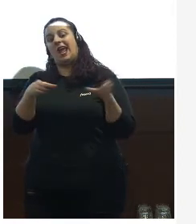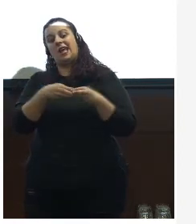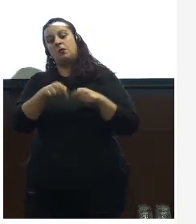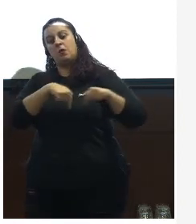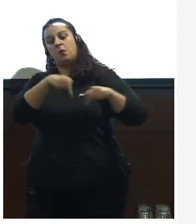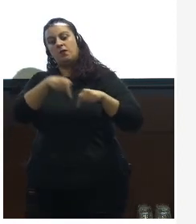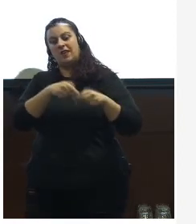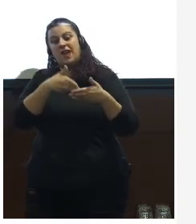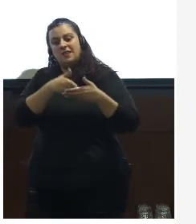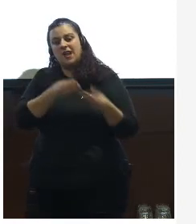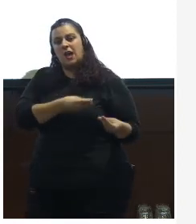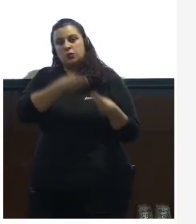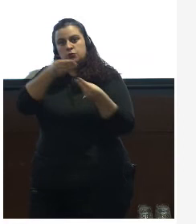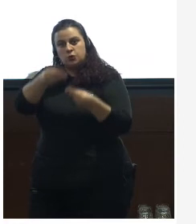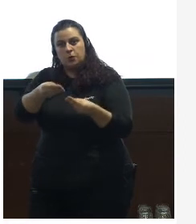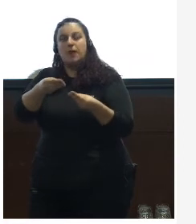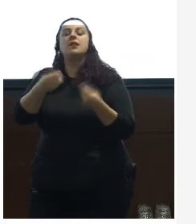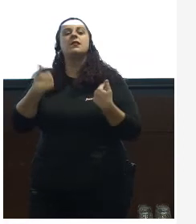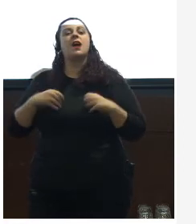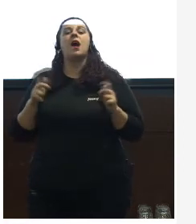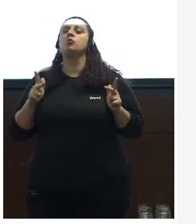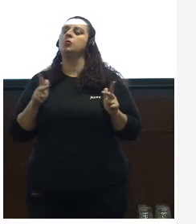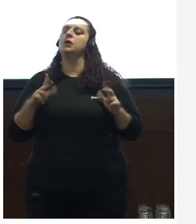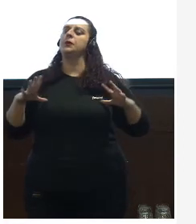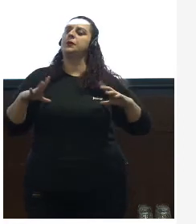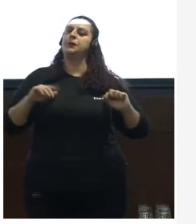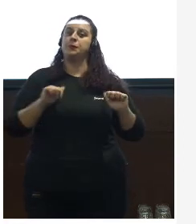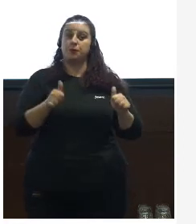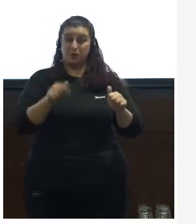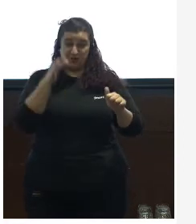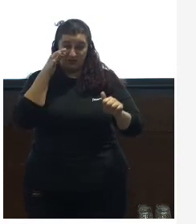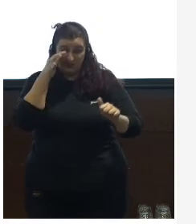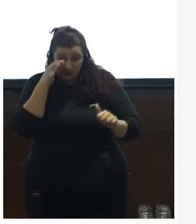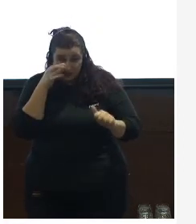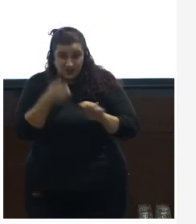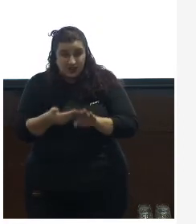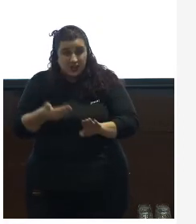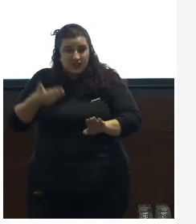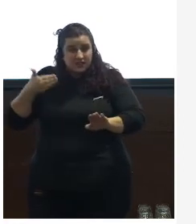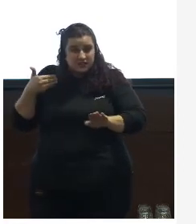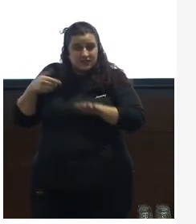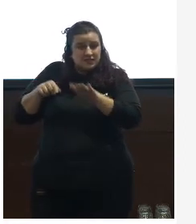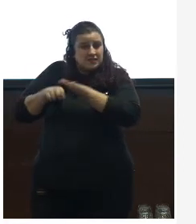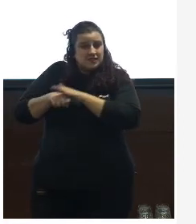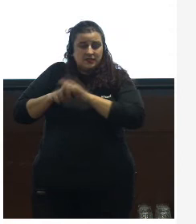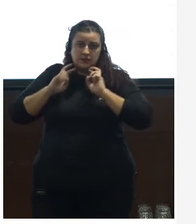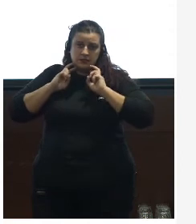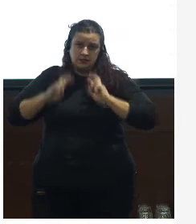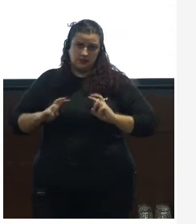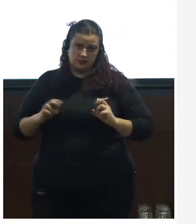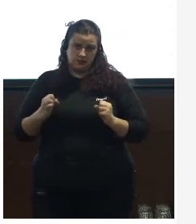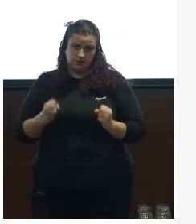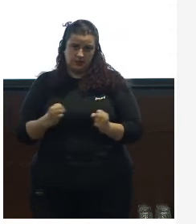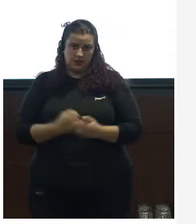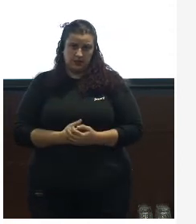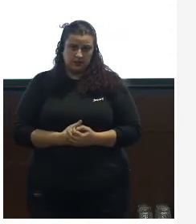holiday. However, the amount of paperwork is putting people off. Let's just say making them stressful. Also making them having to use it